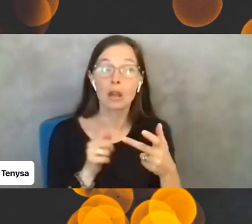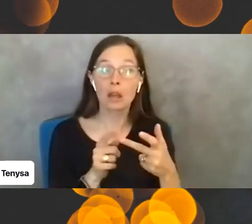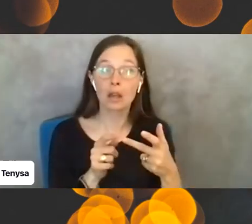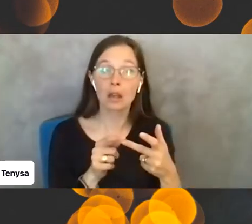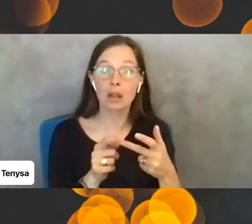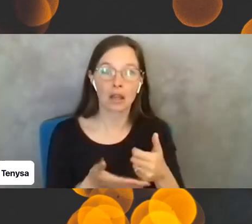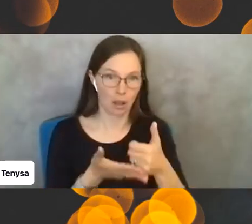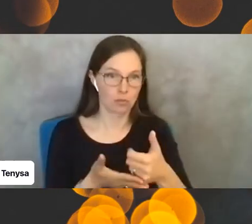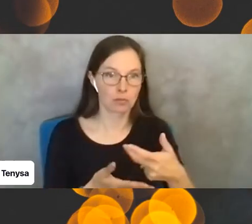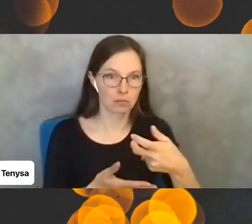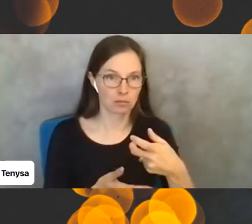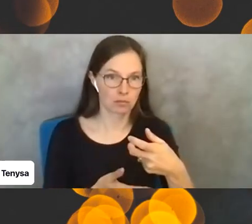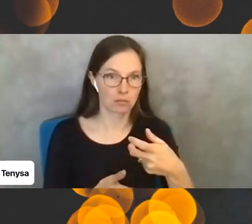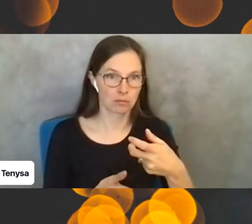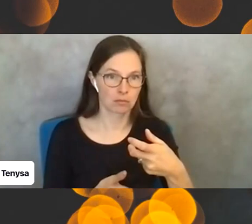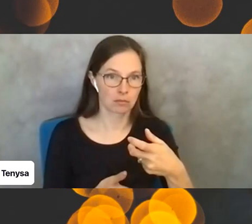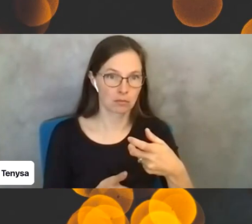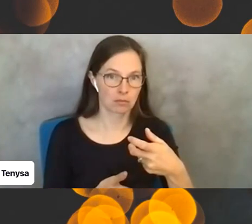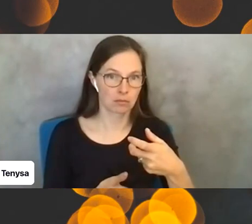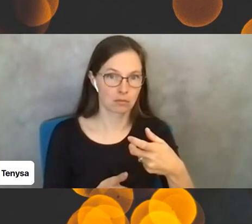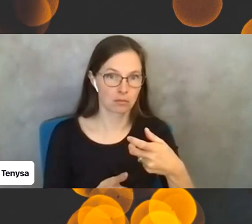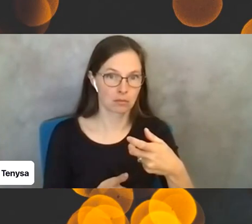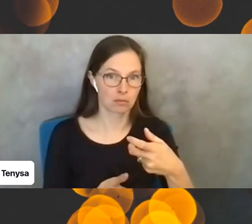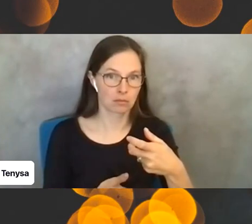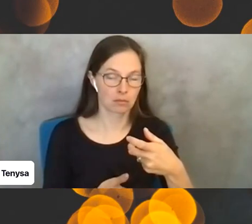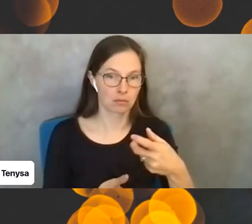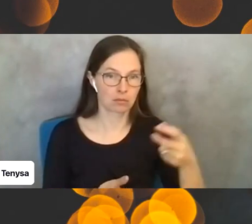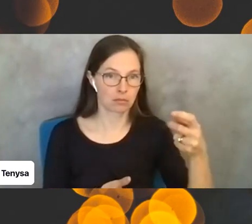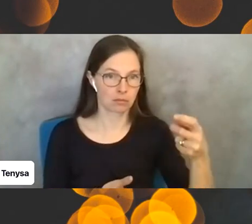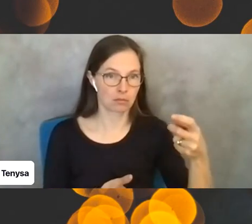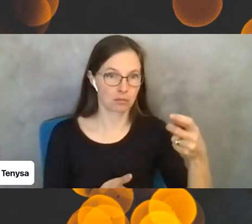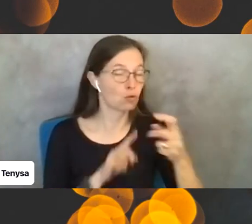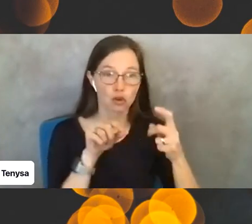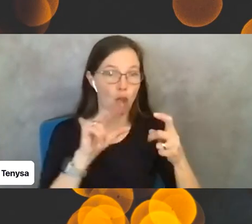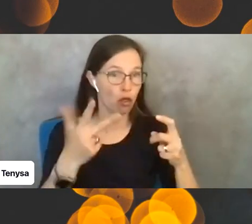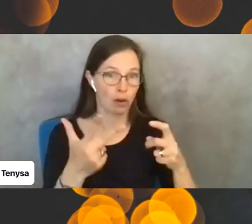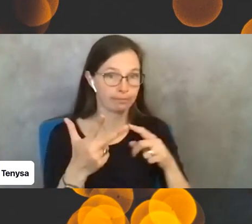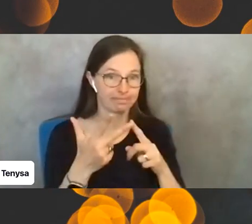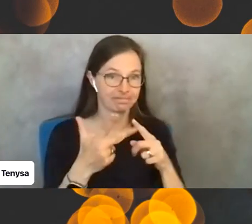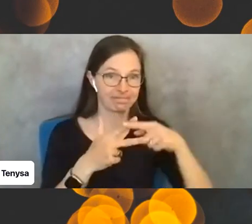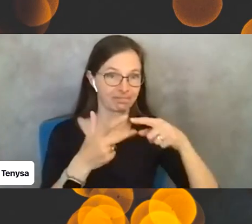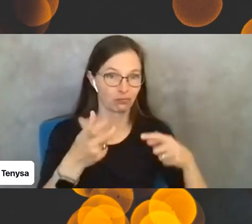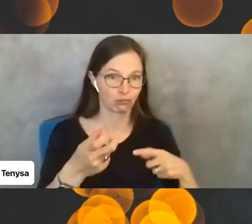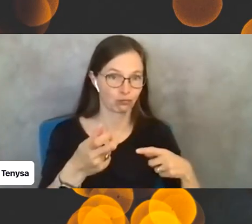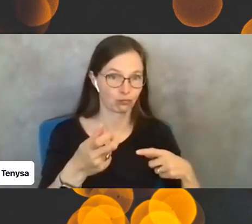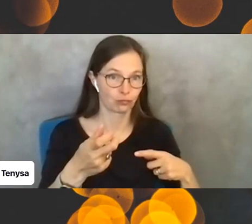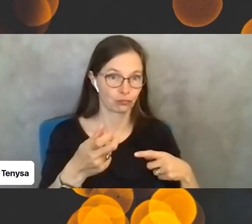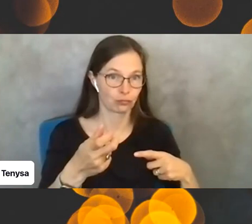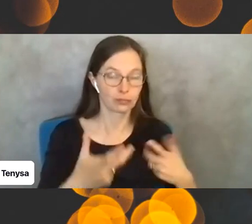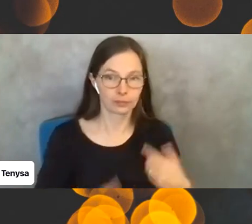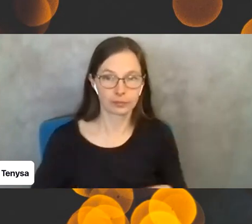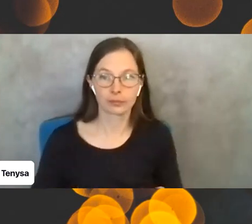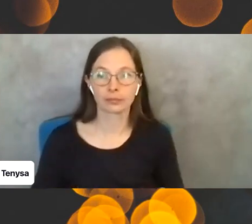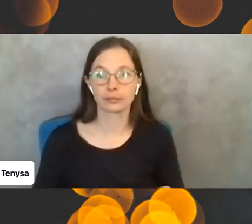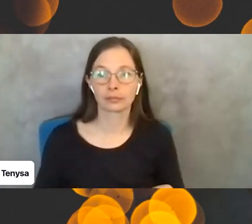helps with that, right? So you want to have index, middle, and thumb be the main players here.